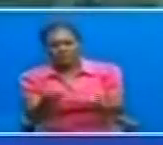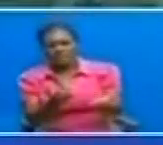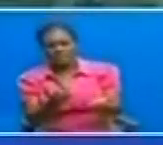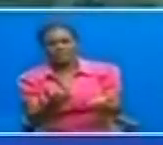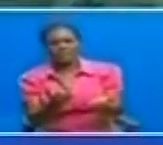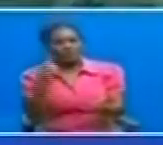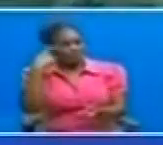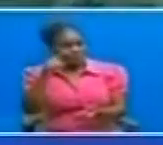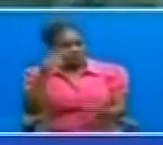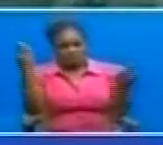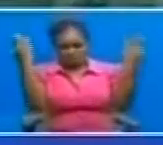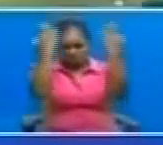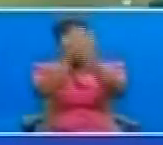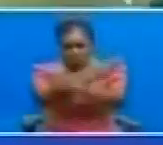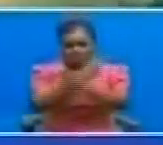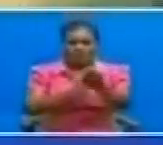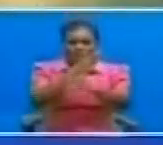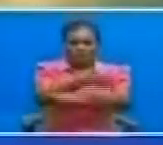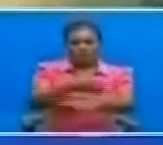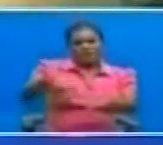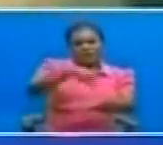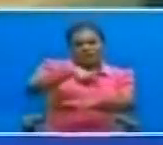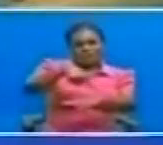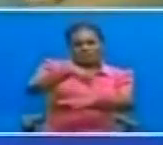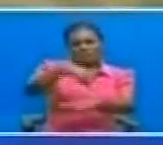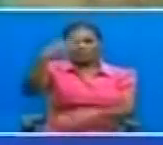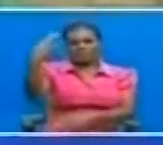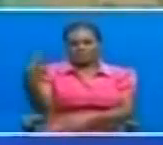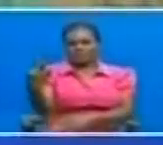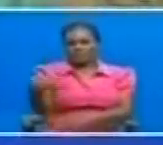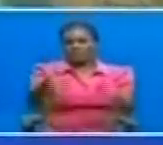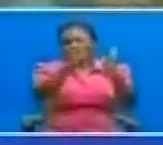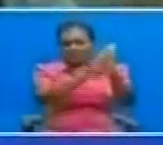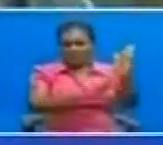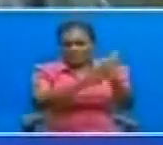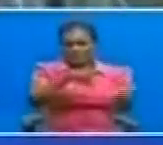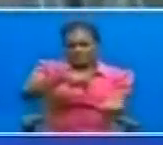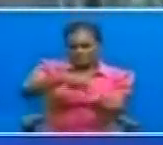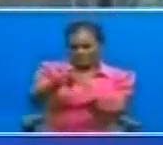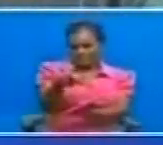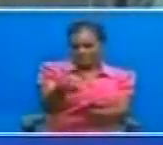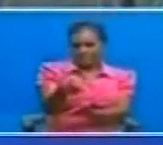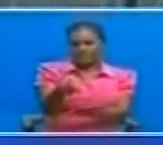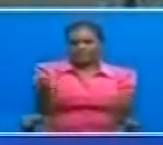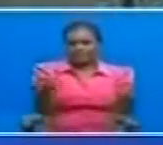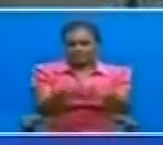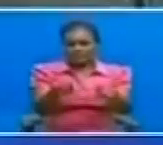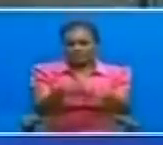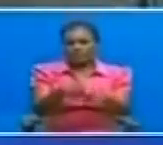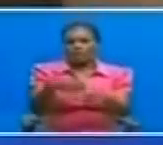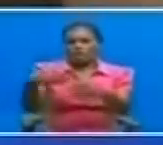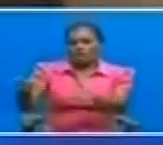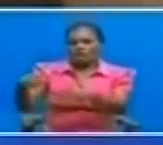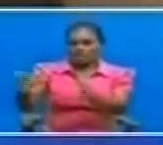consumers for blackouts lasting more than 3 hours in a day. According to the bill, the compensation packs should cover financial losses